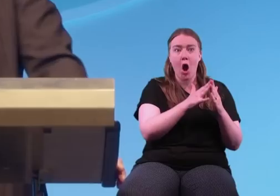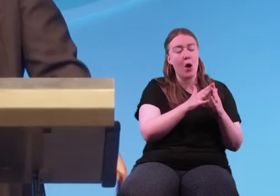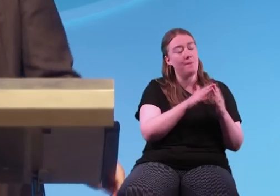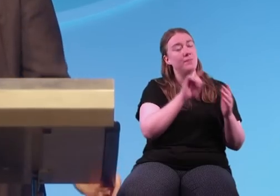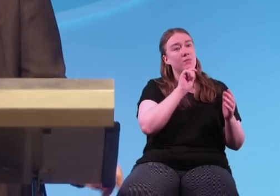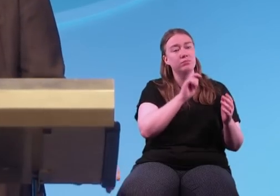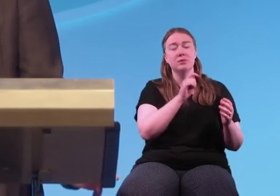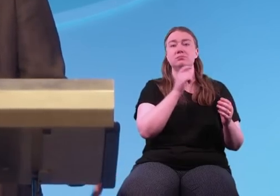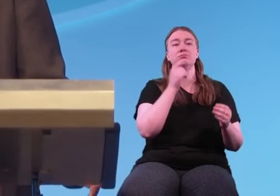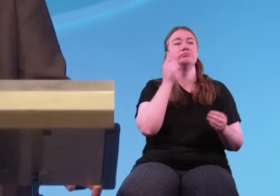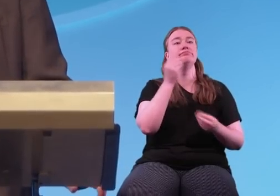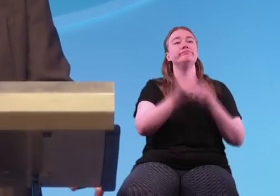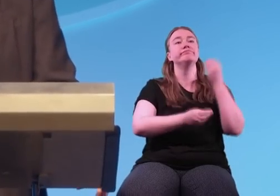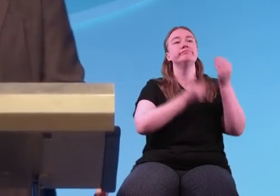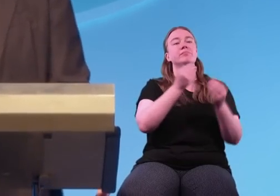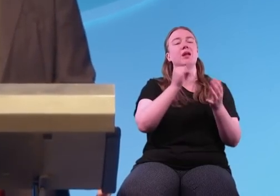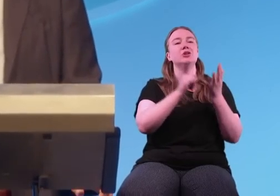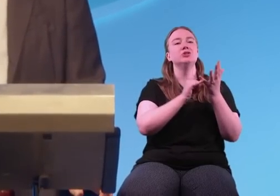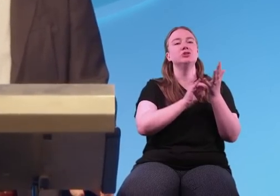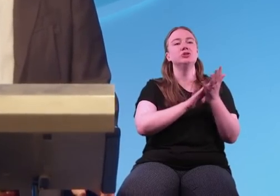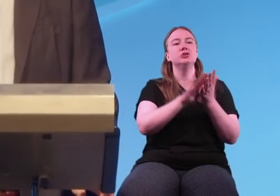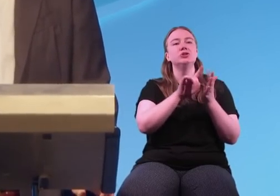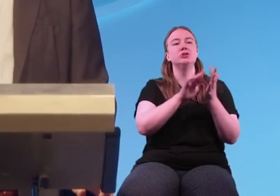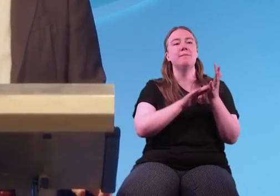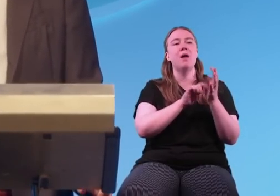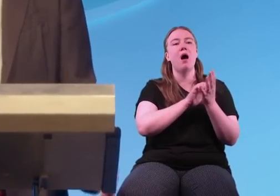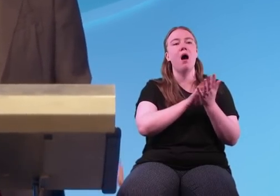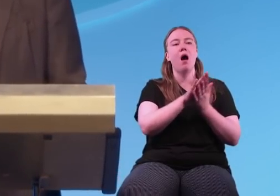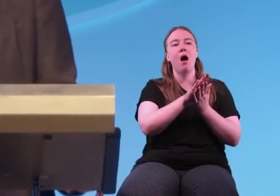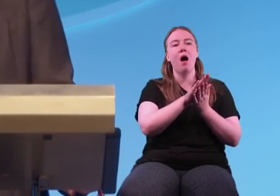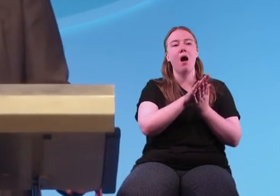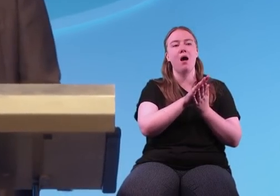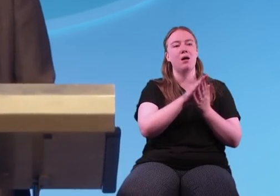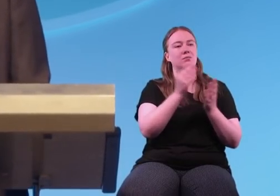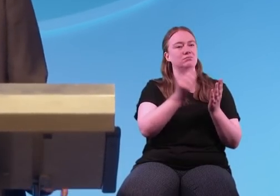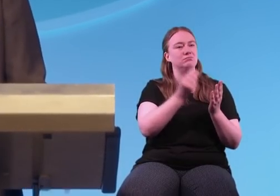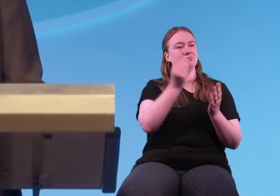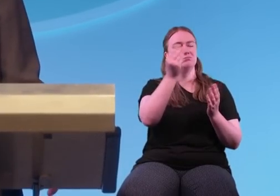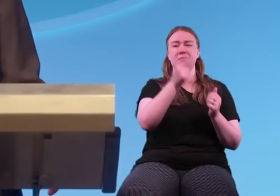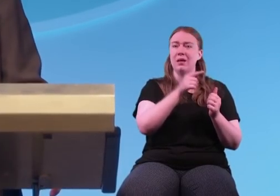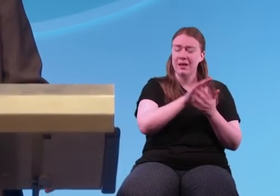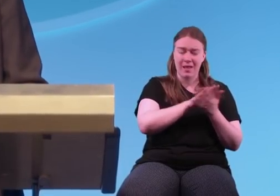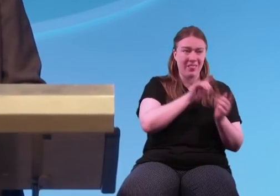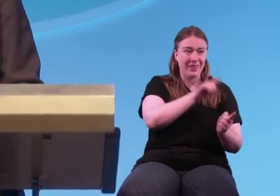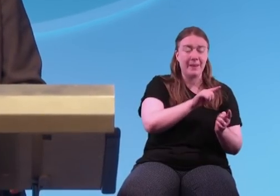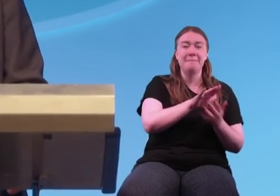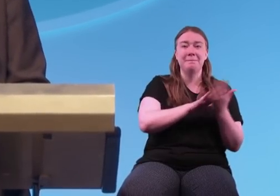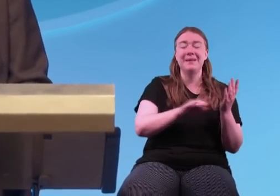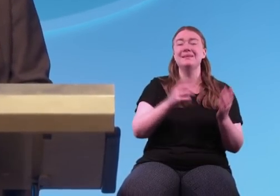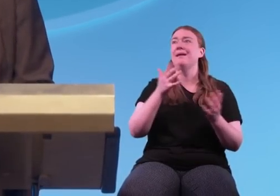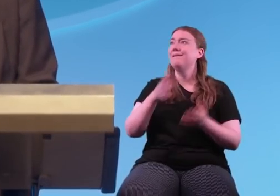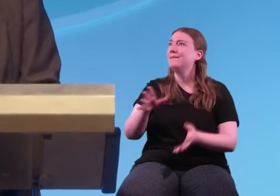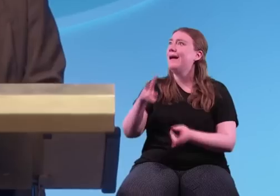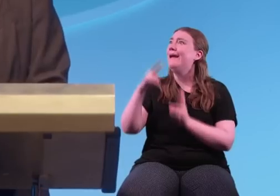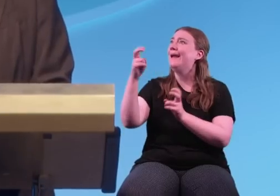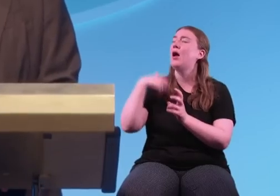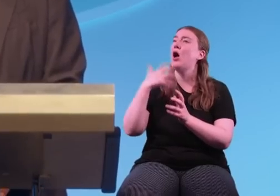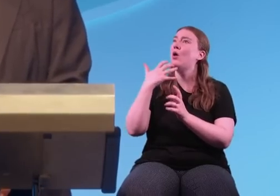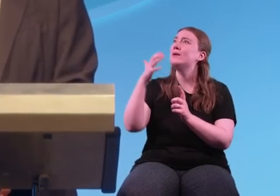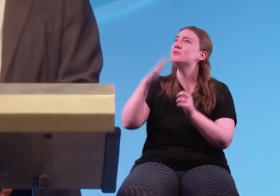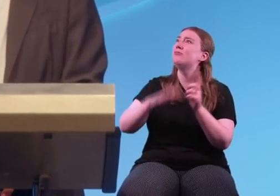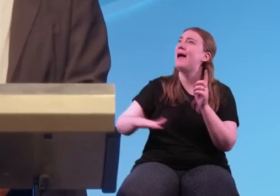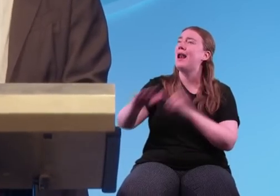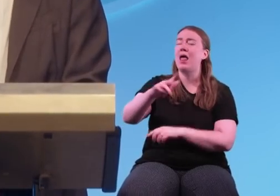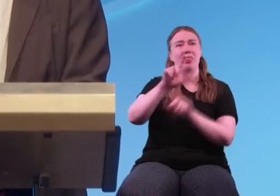reciting the Shema, presumably in Timothy's hearing. And they would have ended the day, Hear, O Israel, the Lord your God, the Lord is